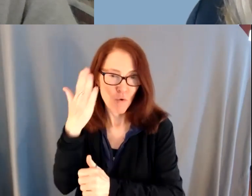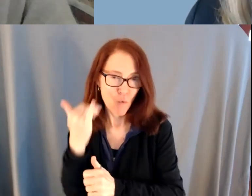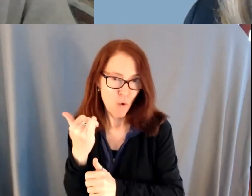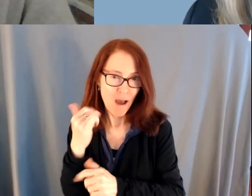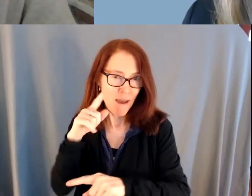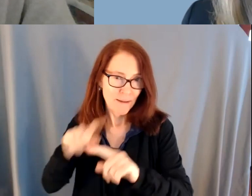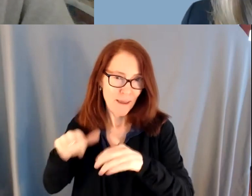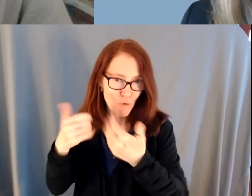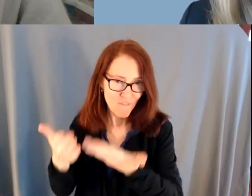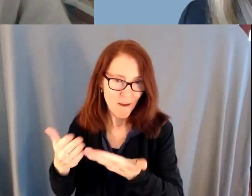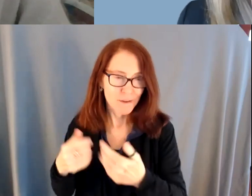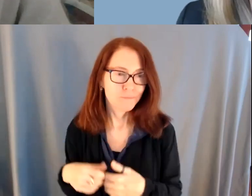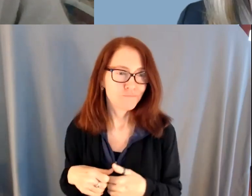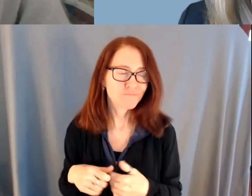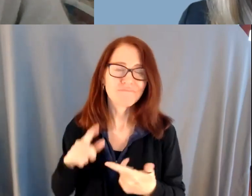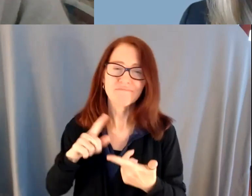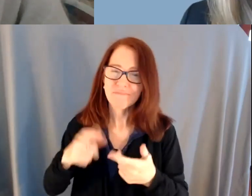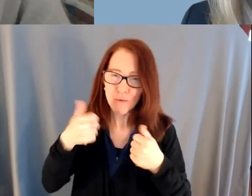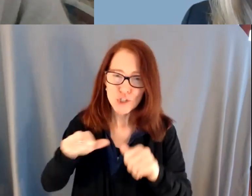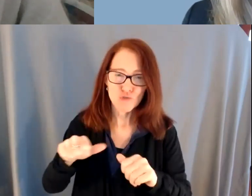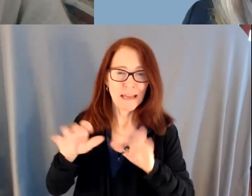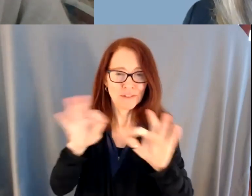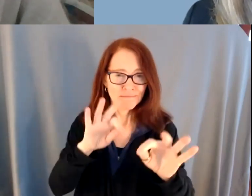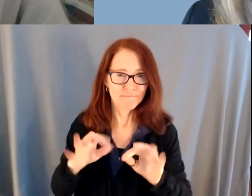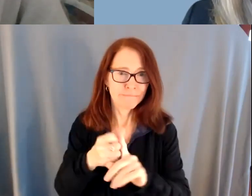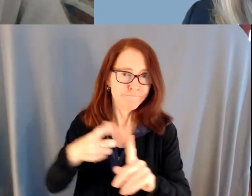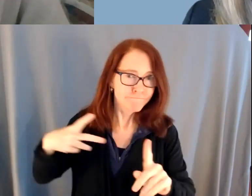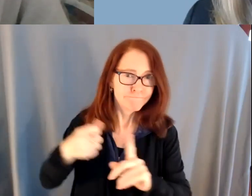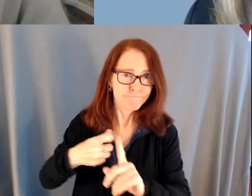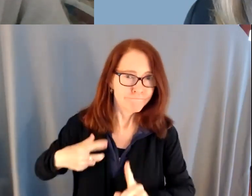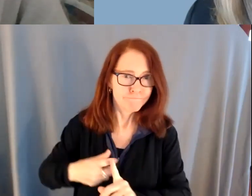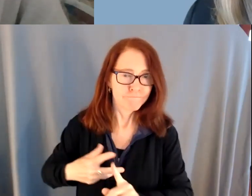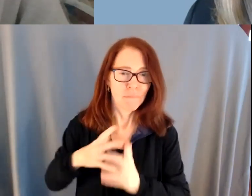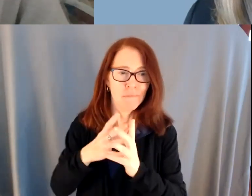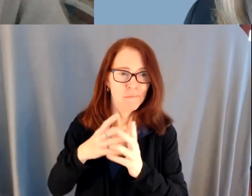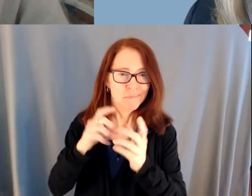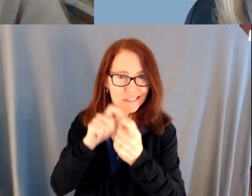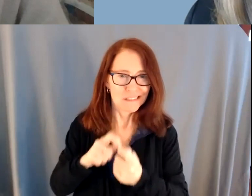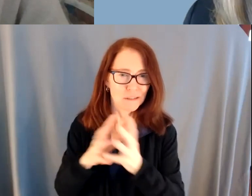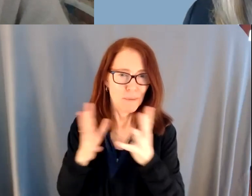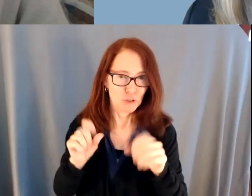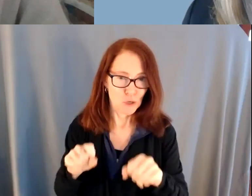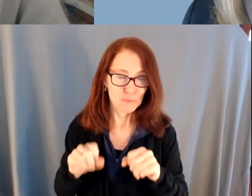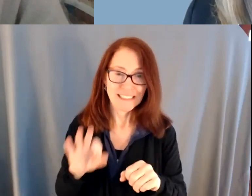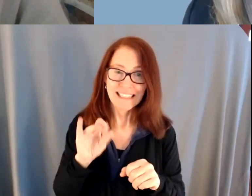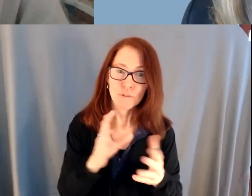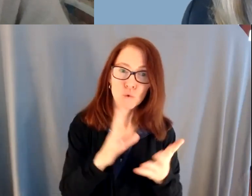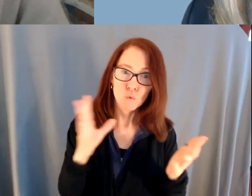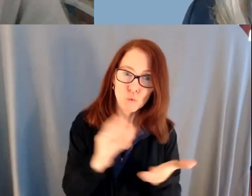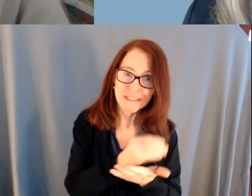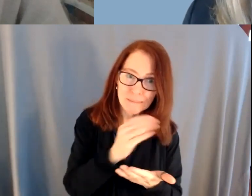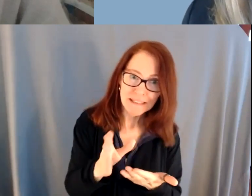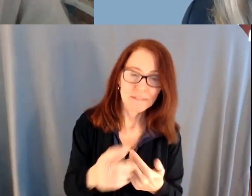try to provide as much detail and context as possible. So if it would be too expensive to implement, say